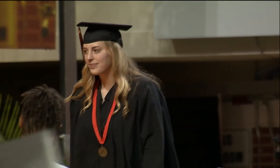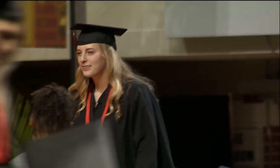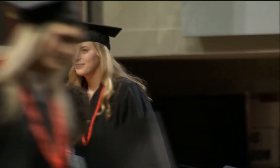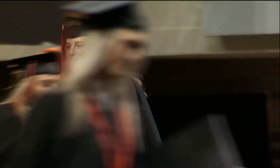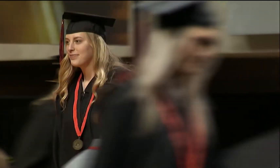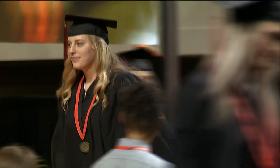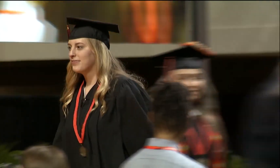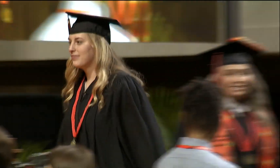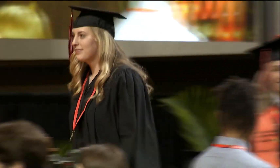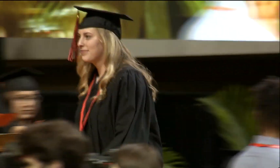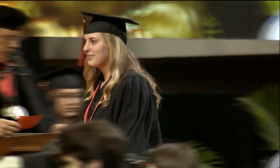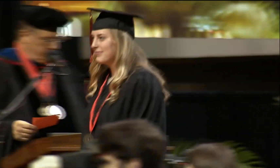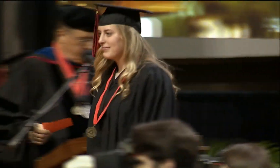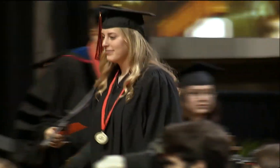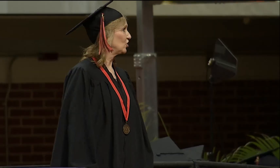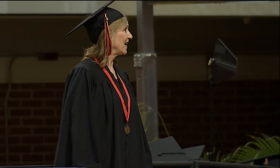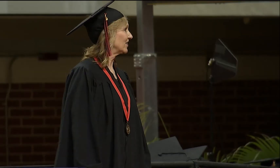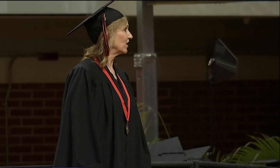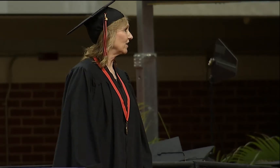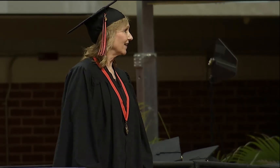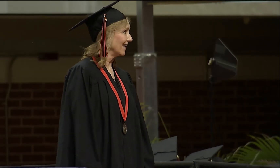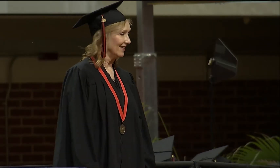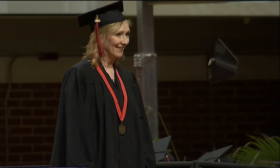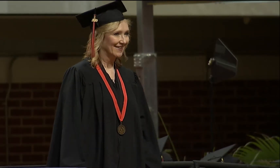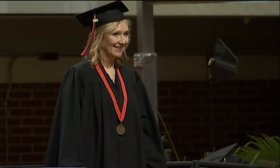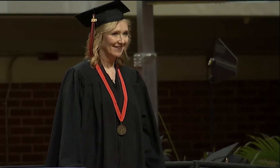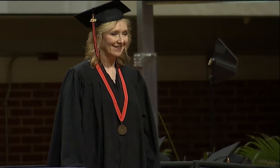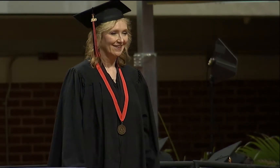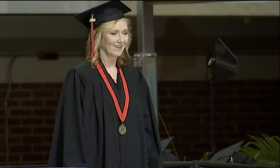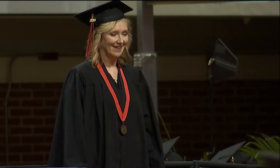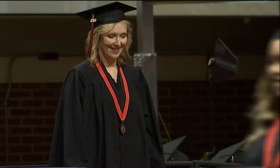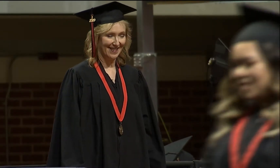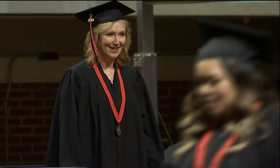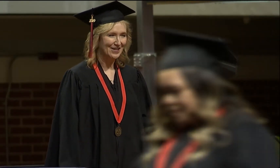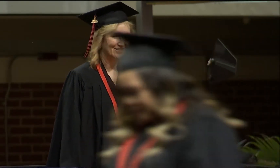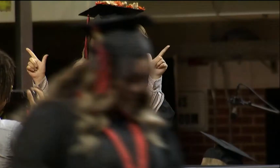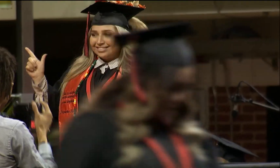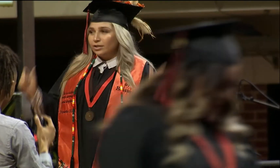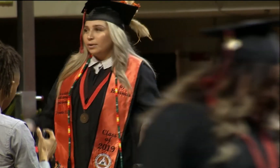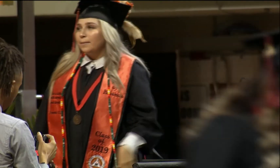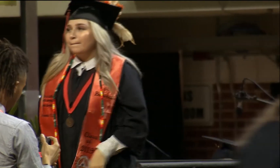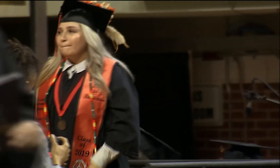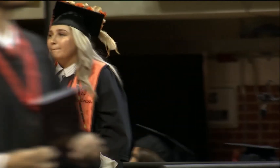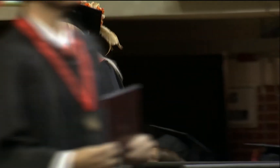Josie Tyler Eubanks. Jesse Carlisle.